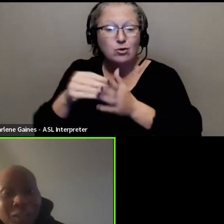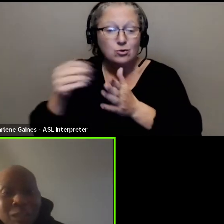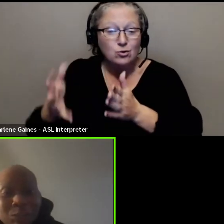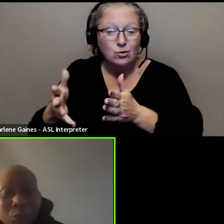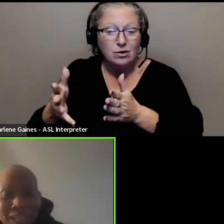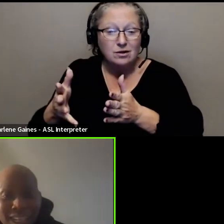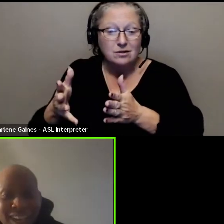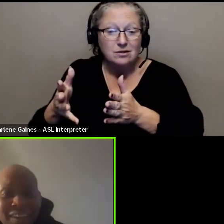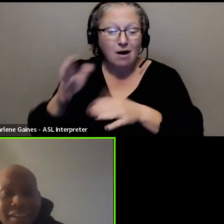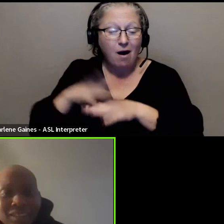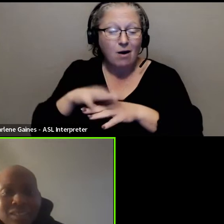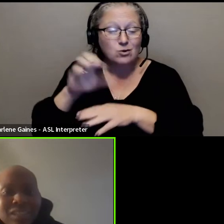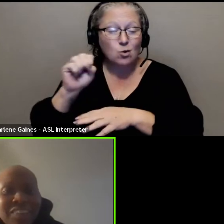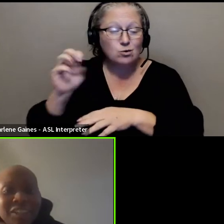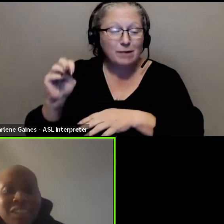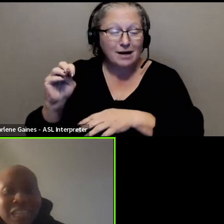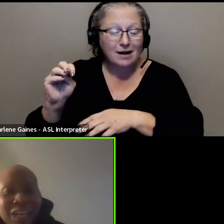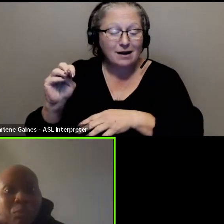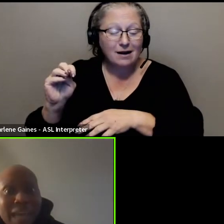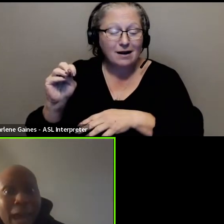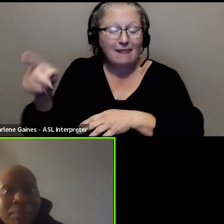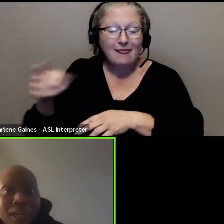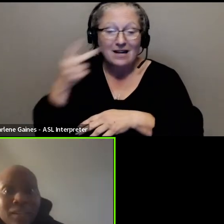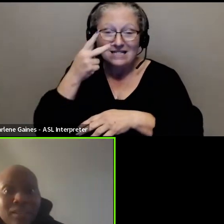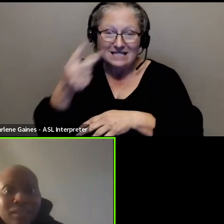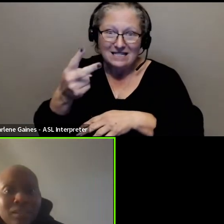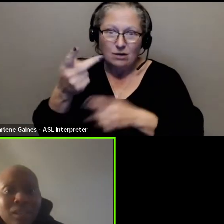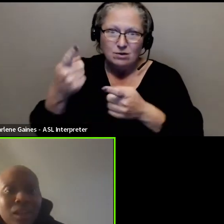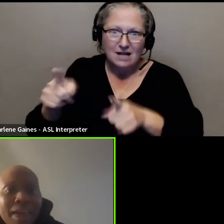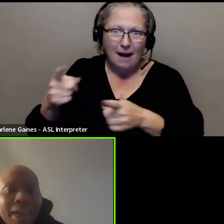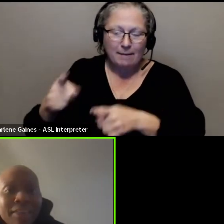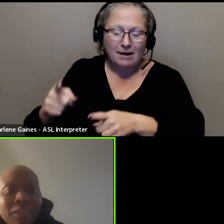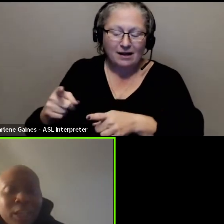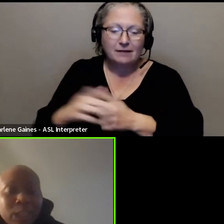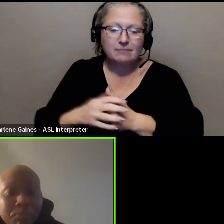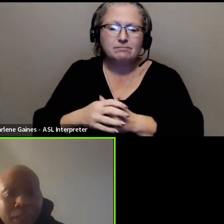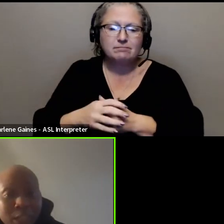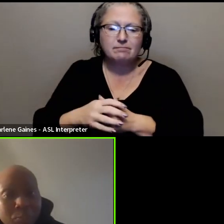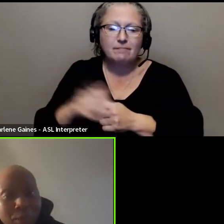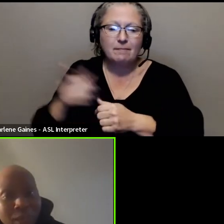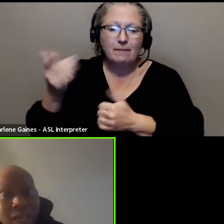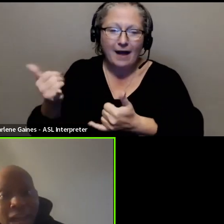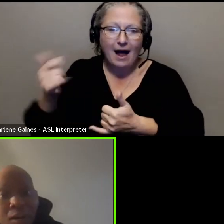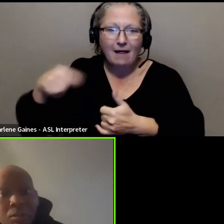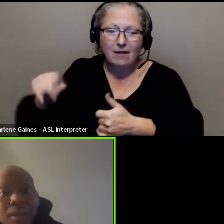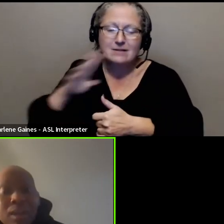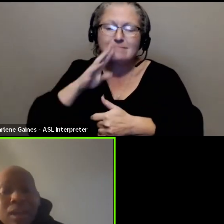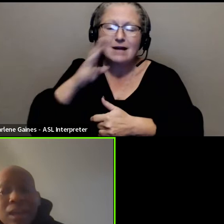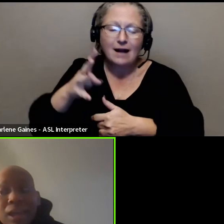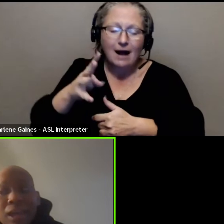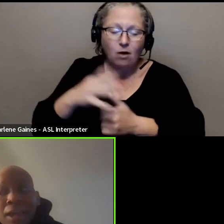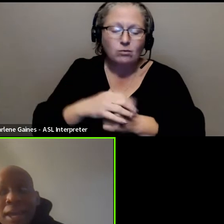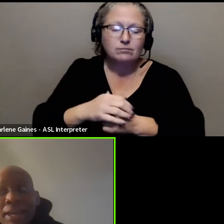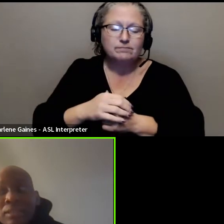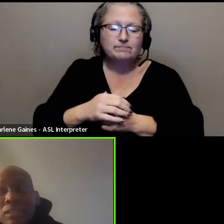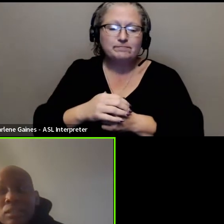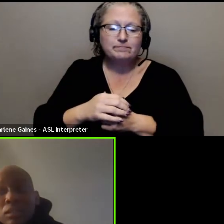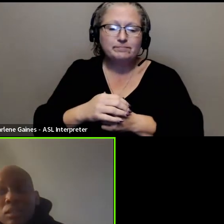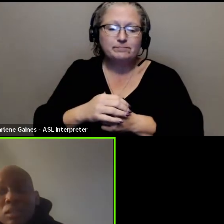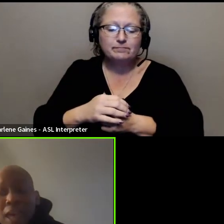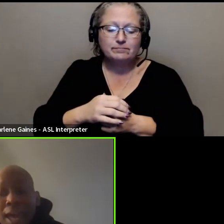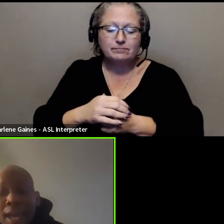who are getting on social media and they're seeing what's happening. And they're speaking out,